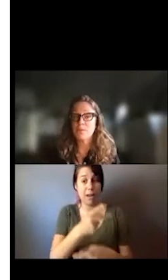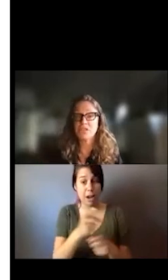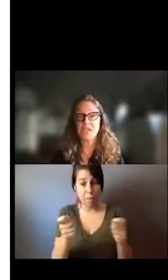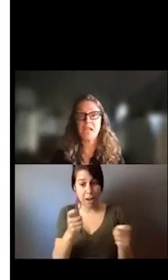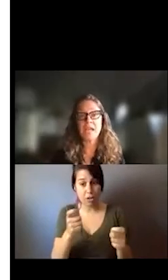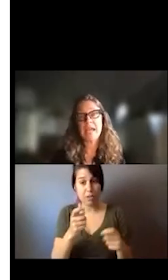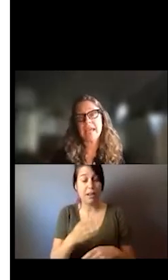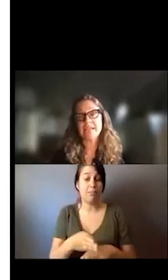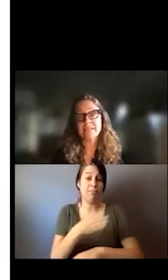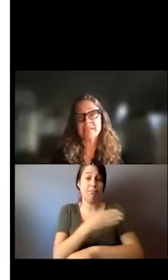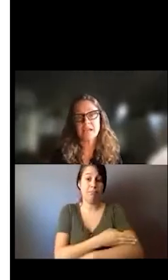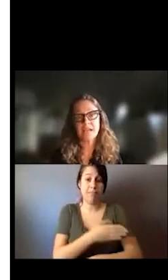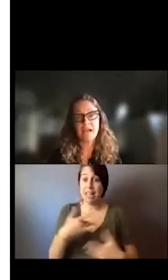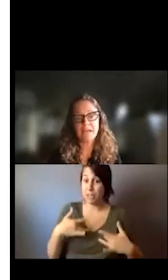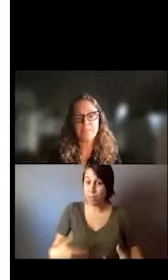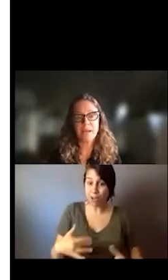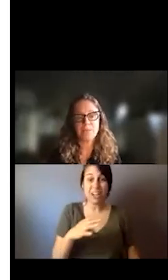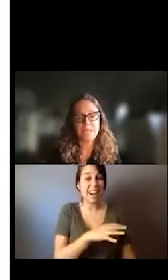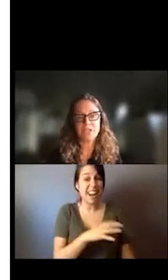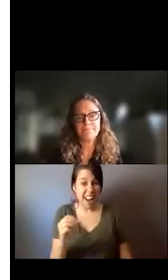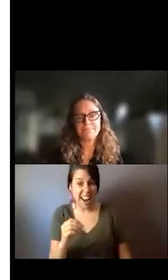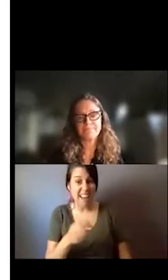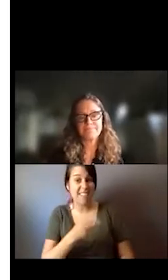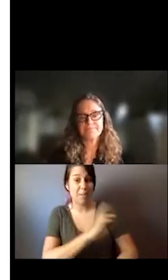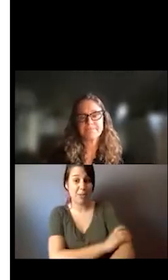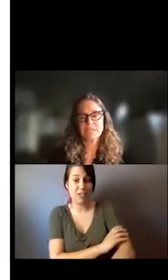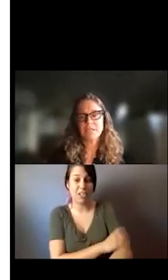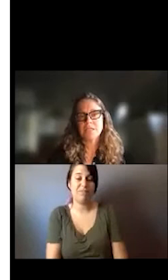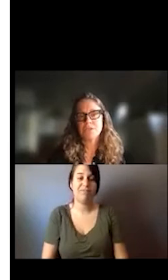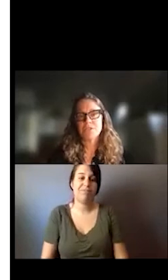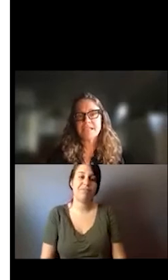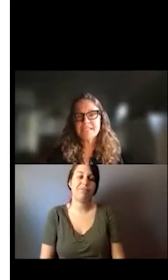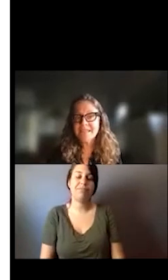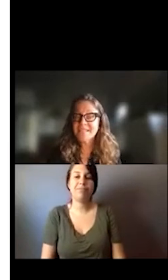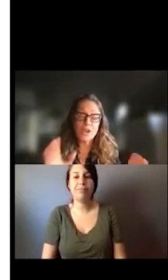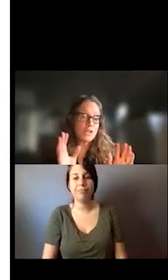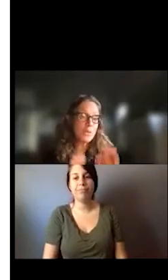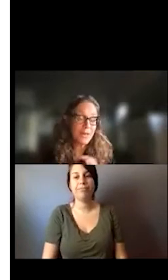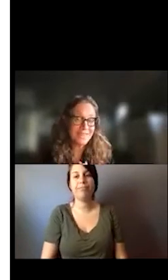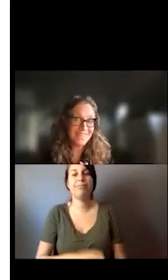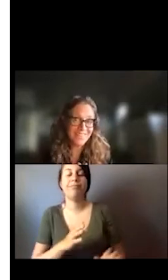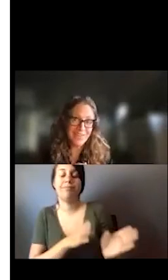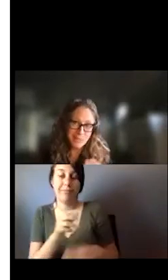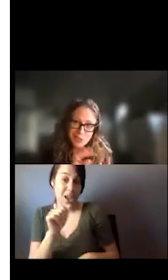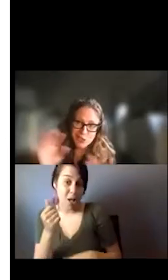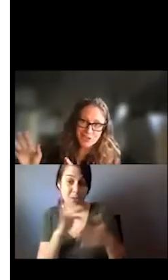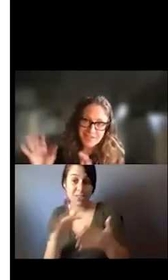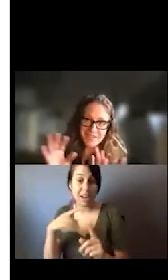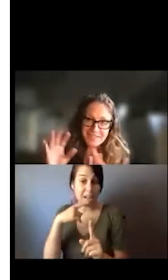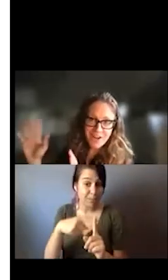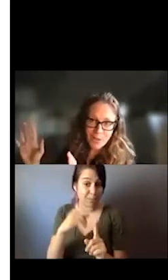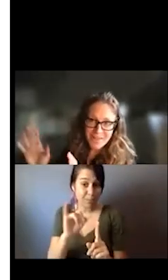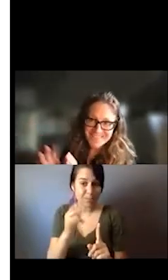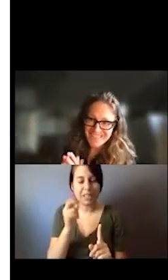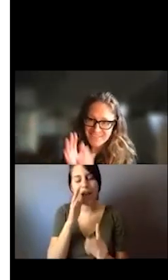could both help depression and hypertension. So the second study is also positive, and then I'm going to show